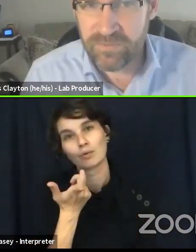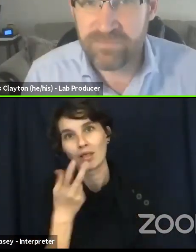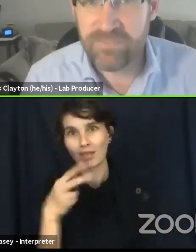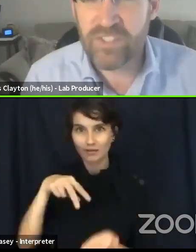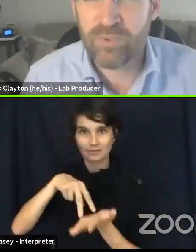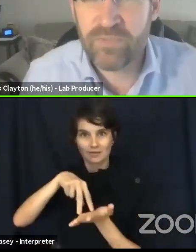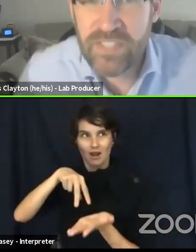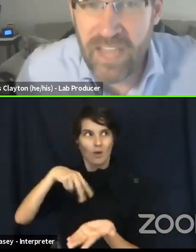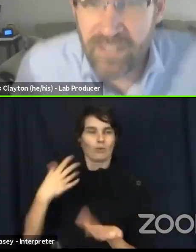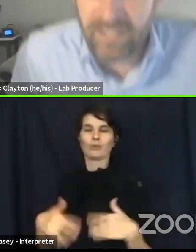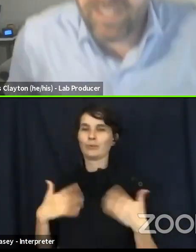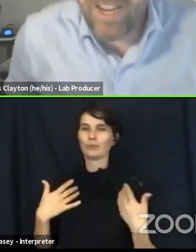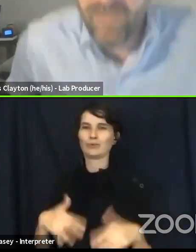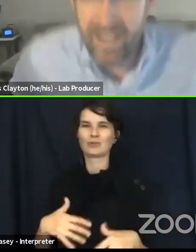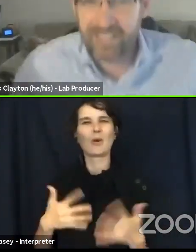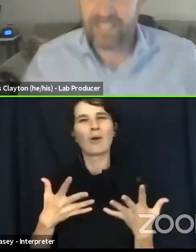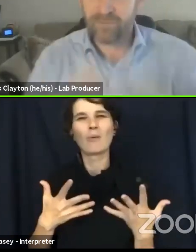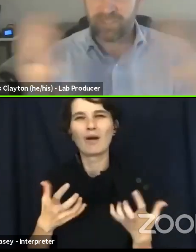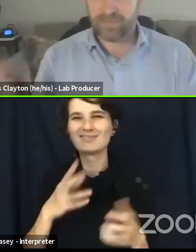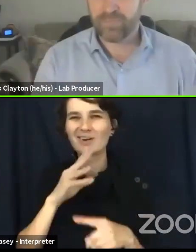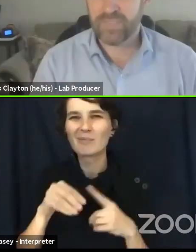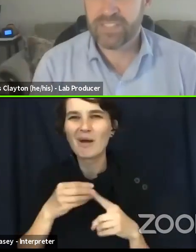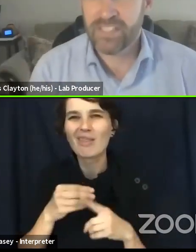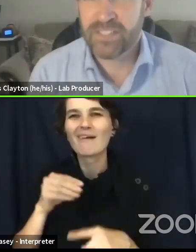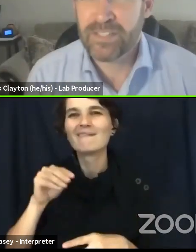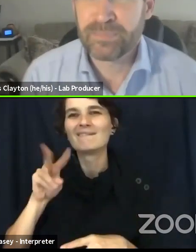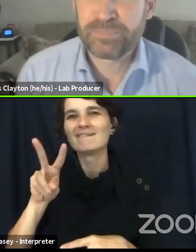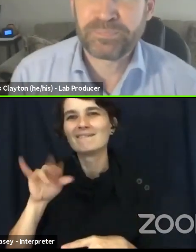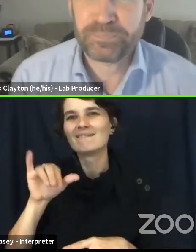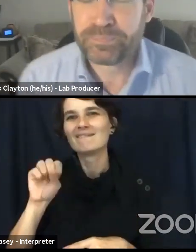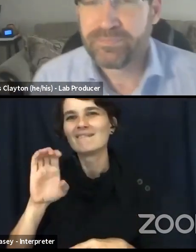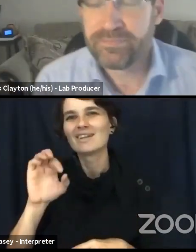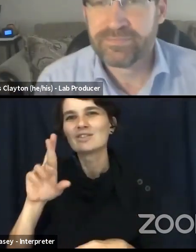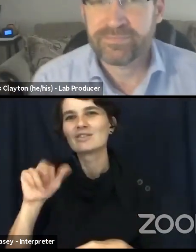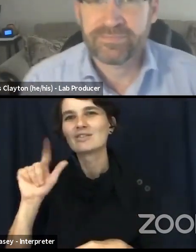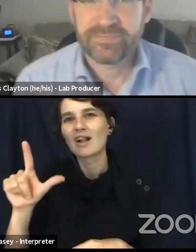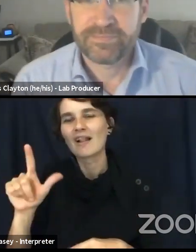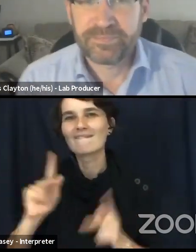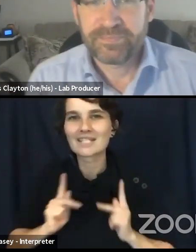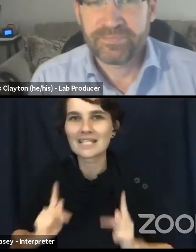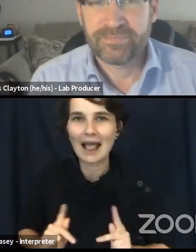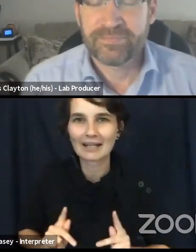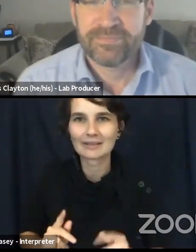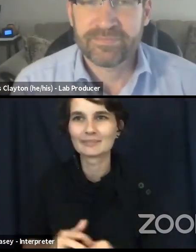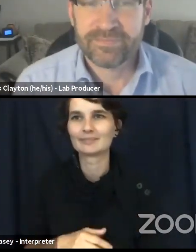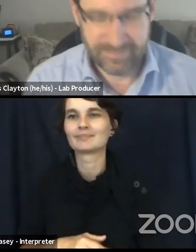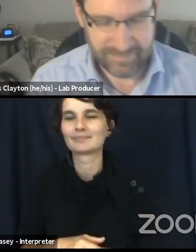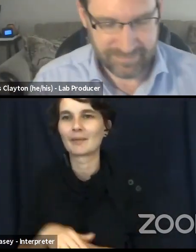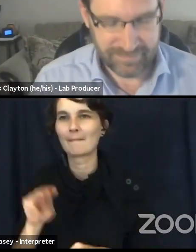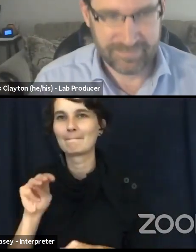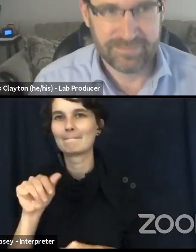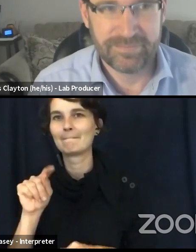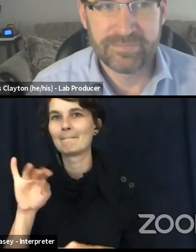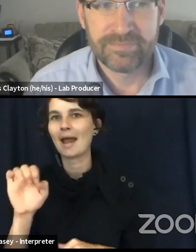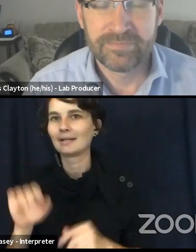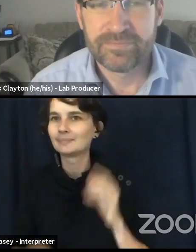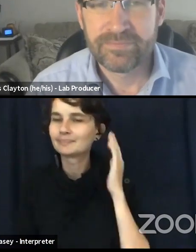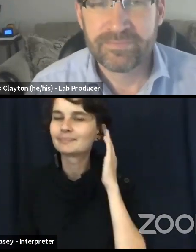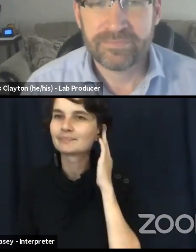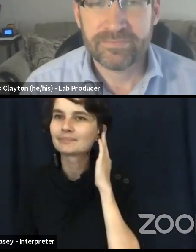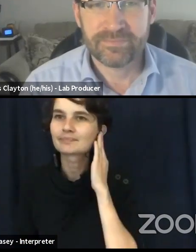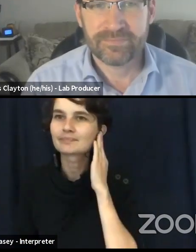the visceral physicality and how that can live in these kinds of things. I mean, I think